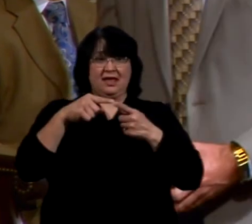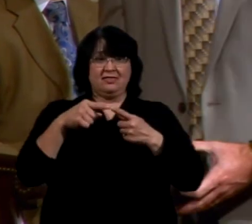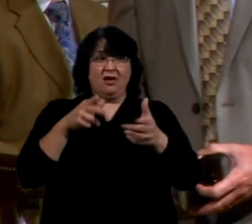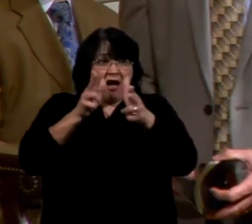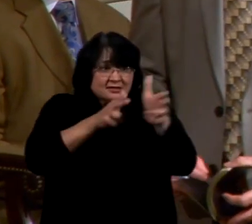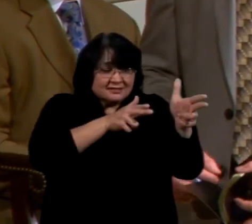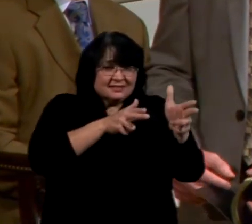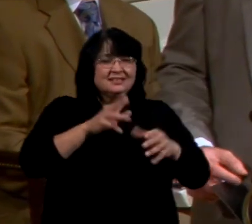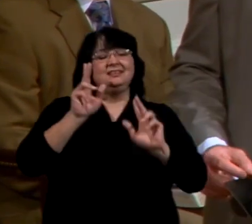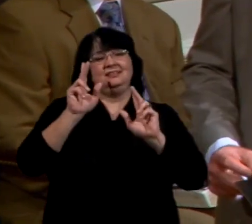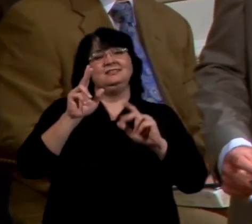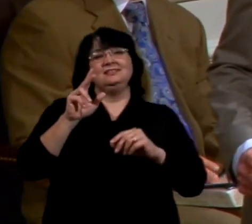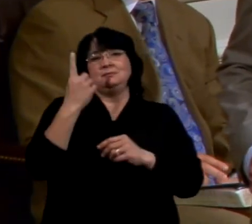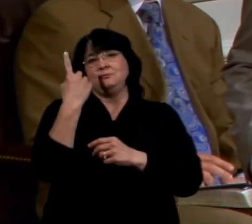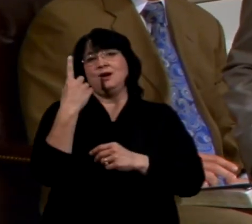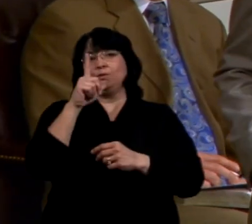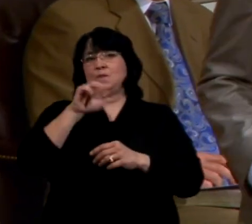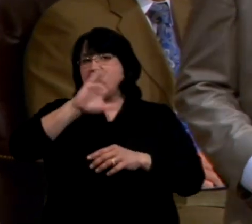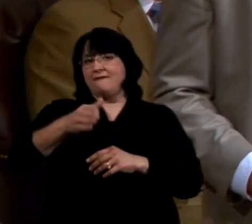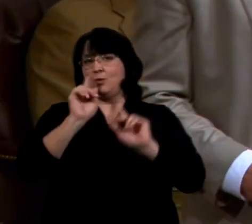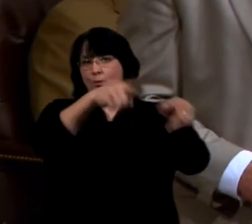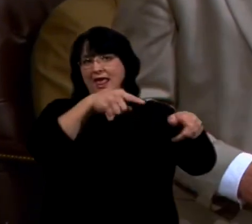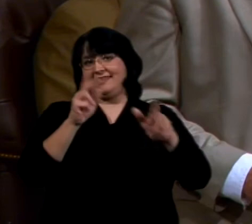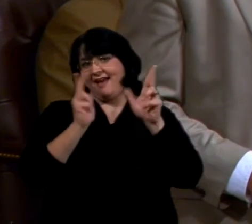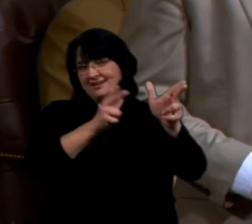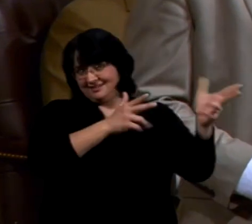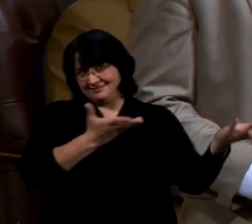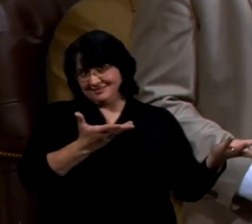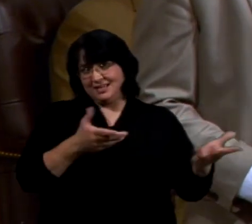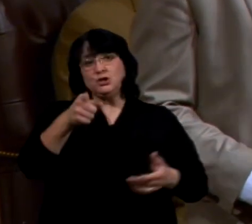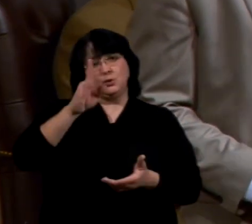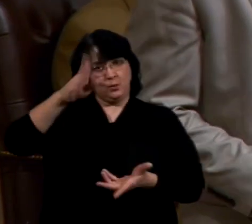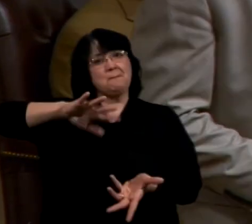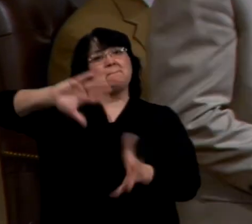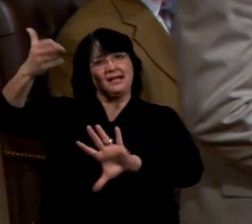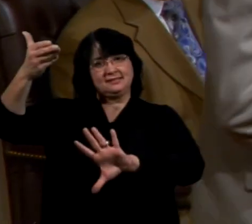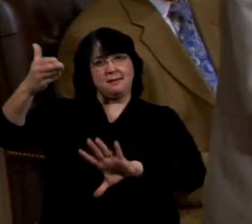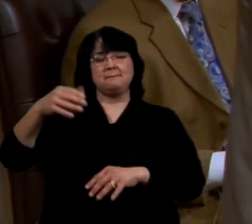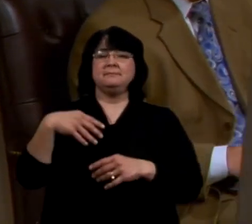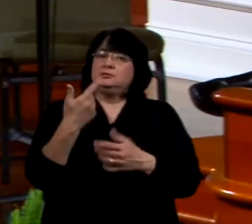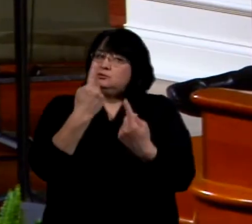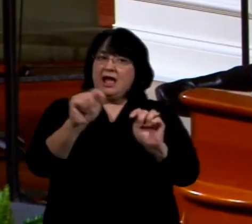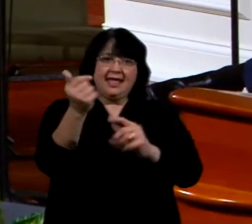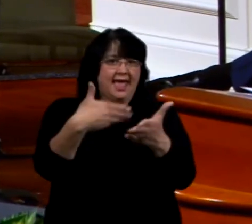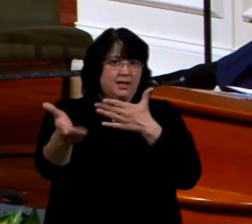one that ain't ever hunted. You're going to mess up. Do it anyway.